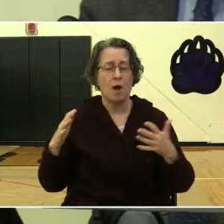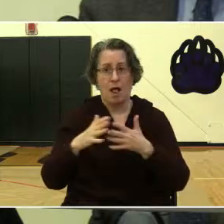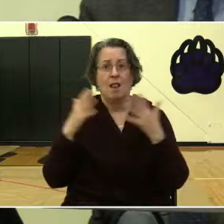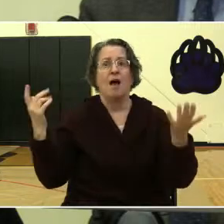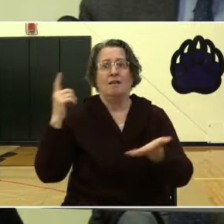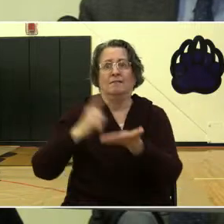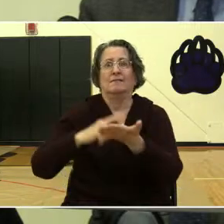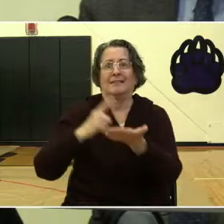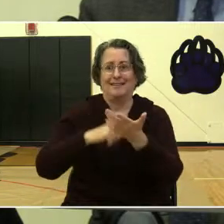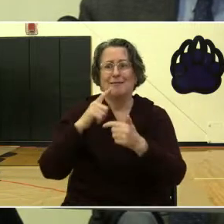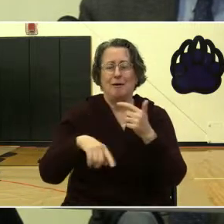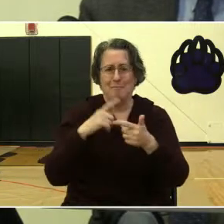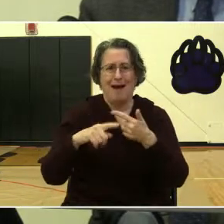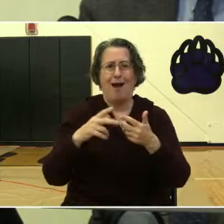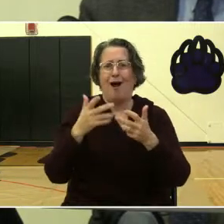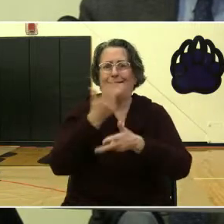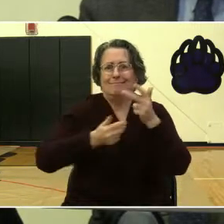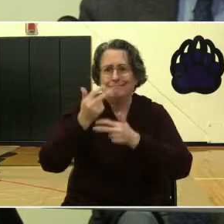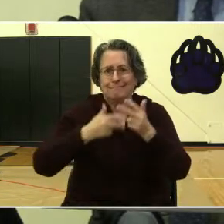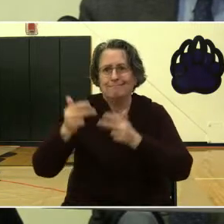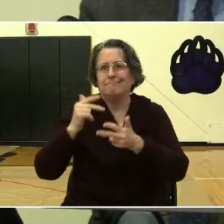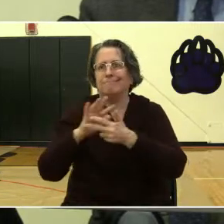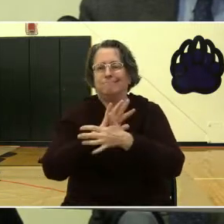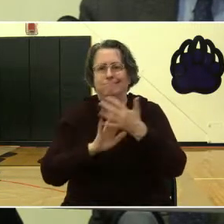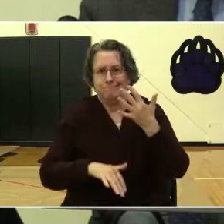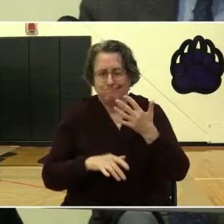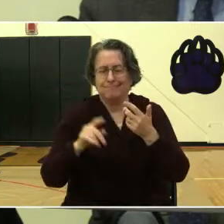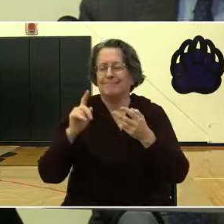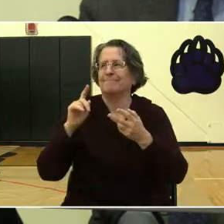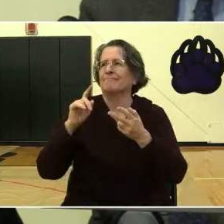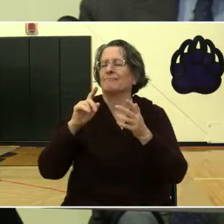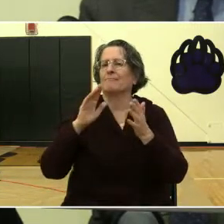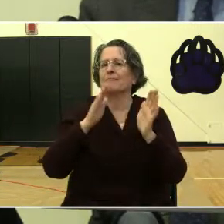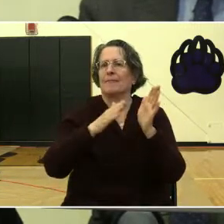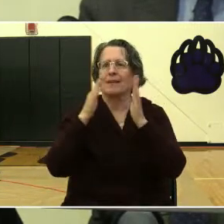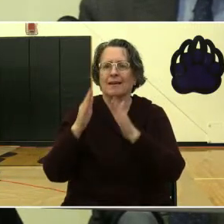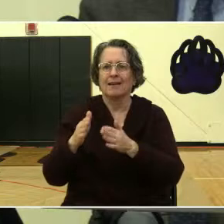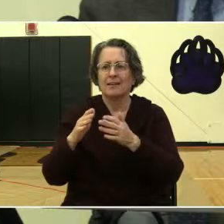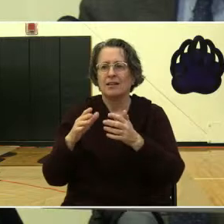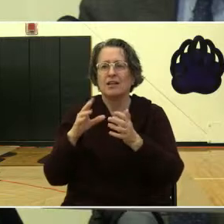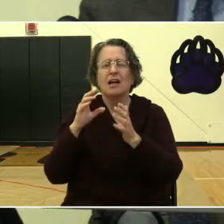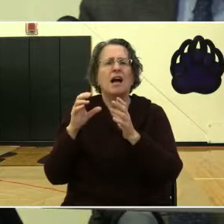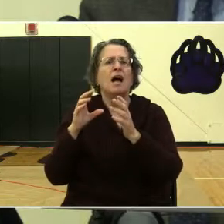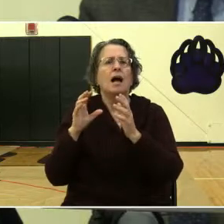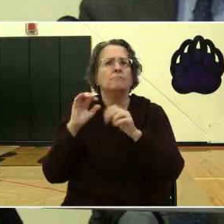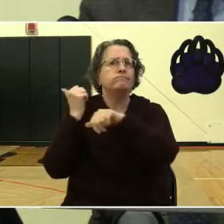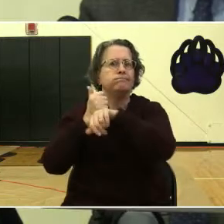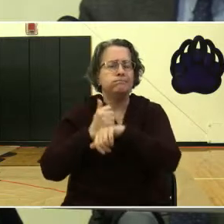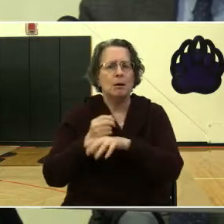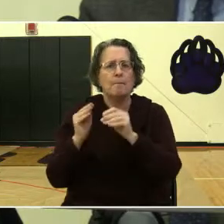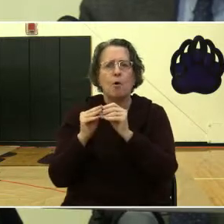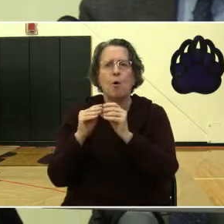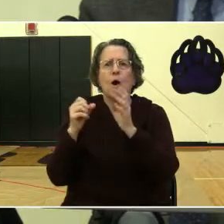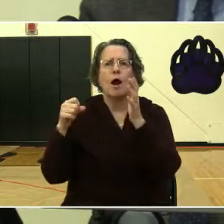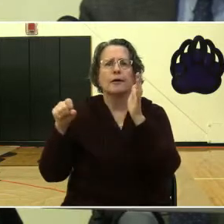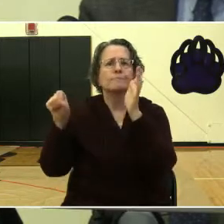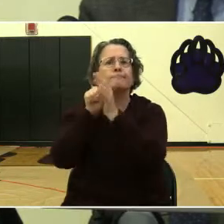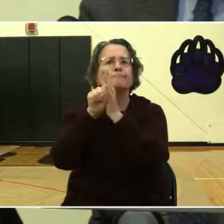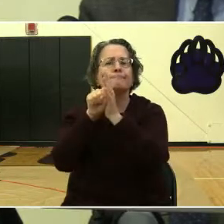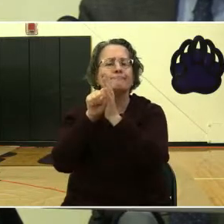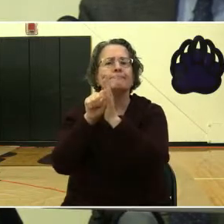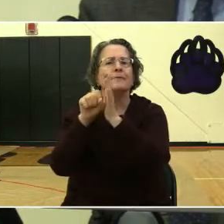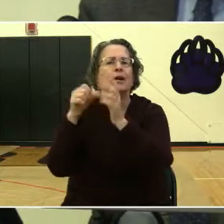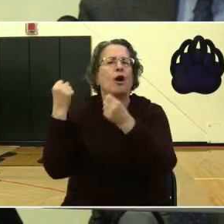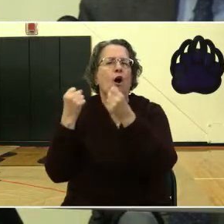about that um installing um uh uh charging stations both for the public but then also